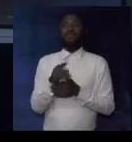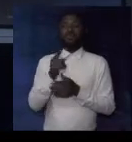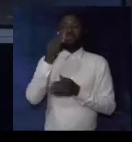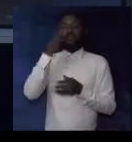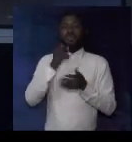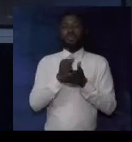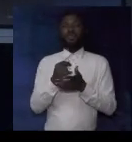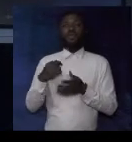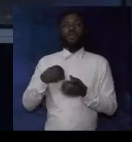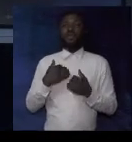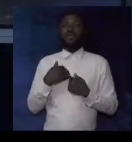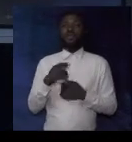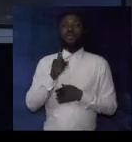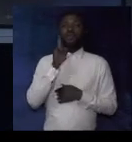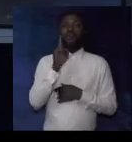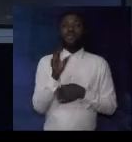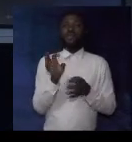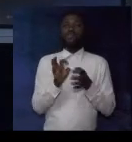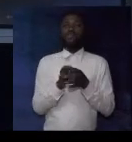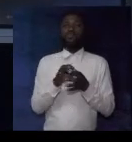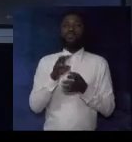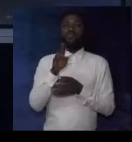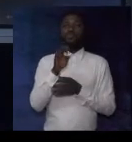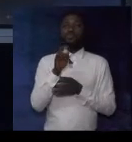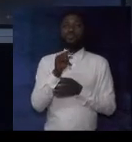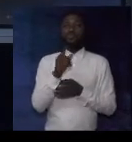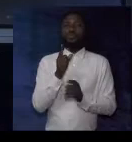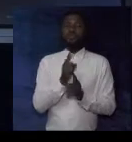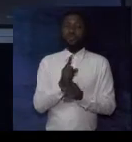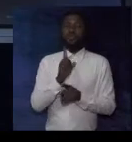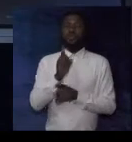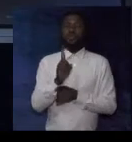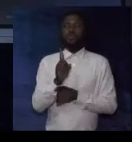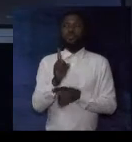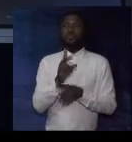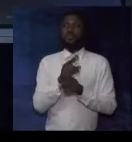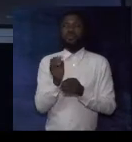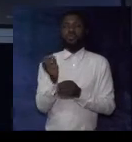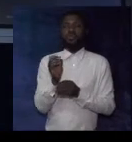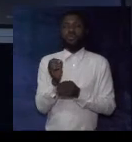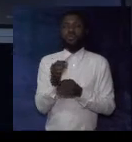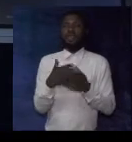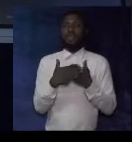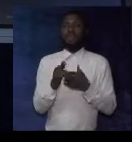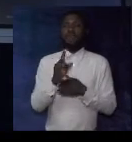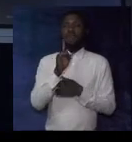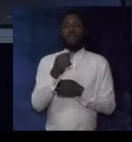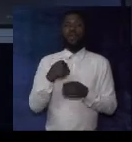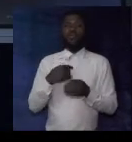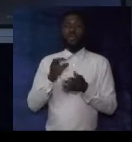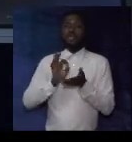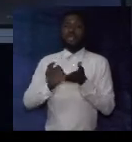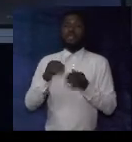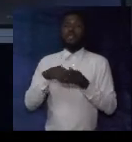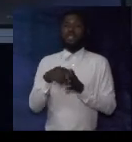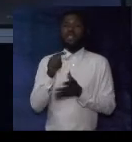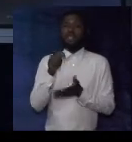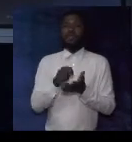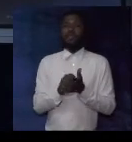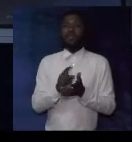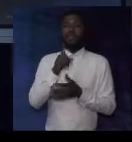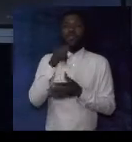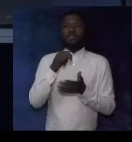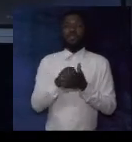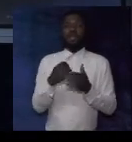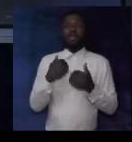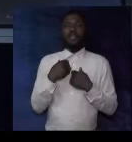So, of course, you know that we have 1 unit, and that has no zero. 1 is just 1. no zeros. But after ones, we count in